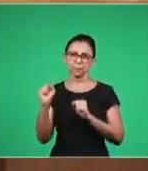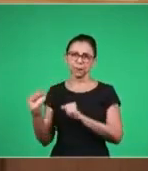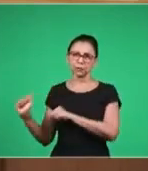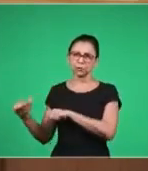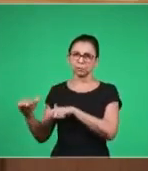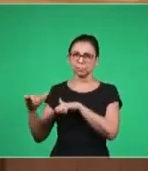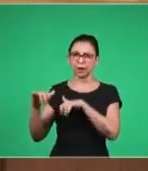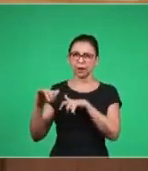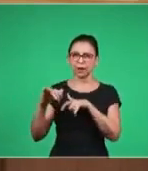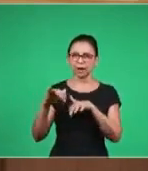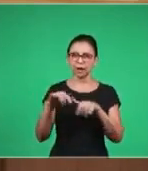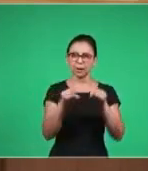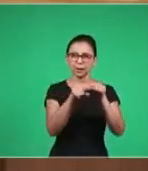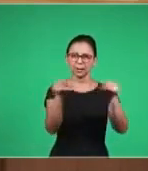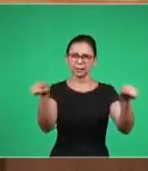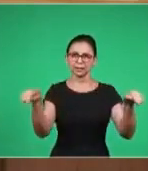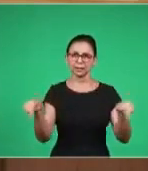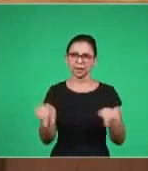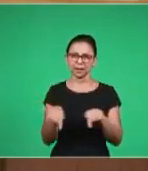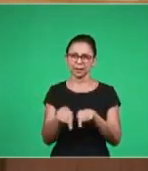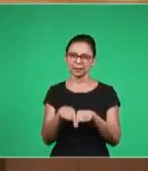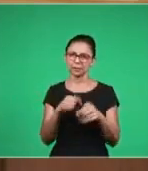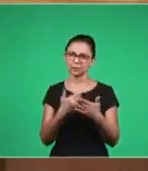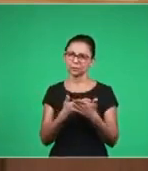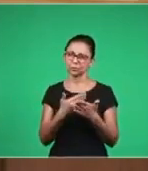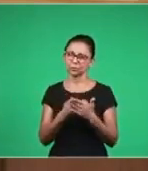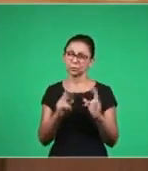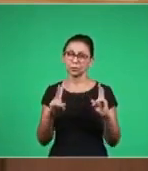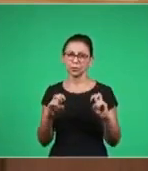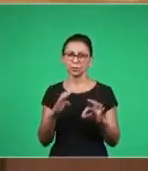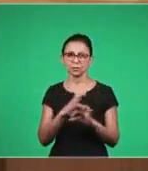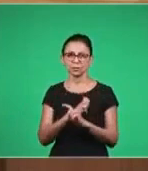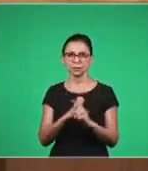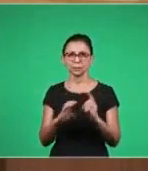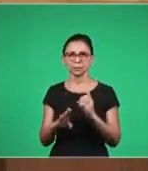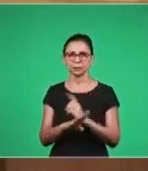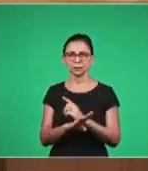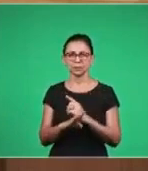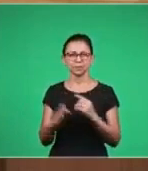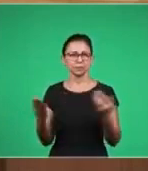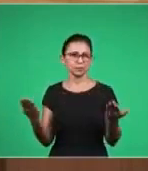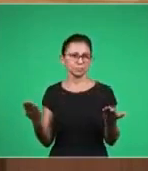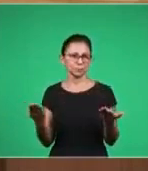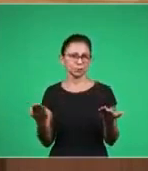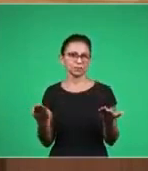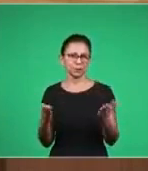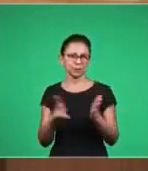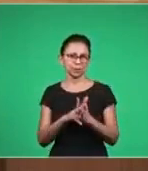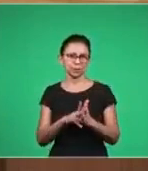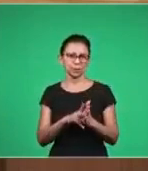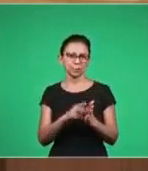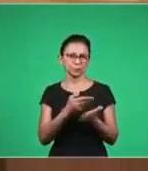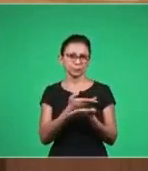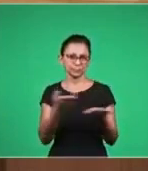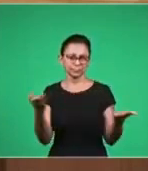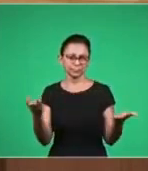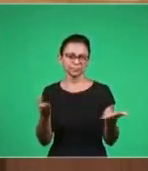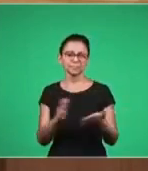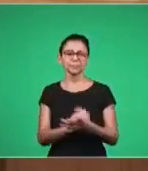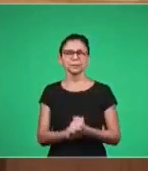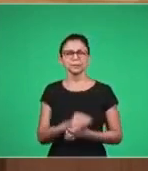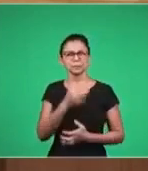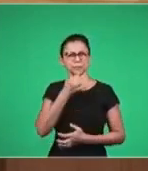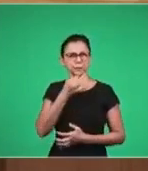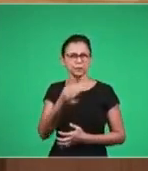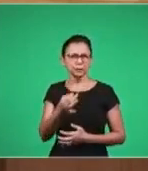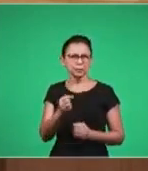now go to their classes so they can receive the teachings of the Sunday school for this morning. We